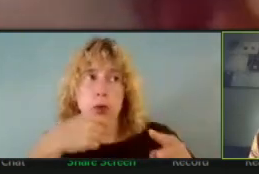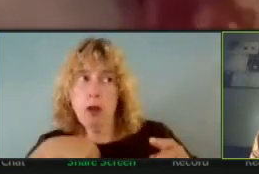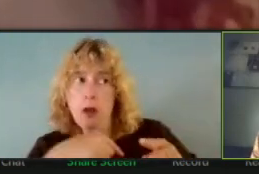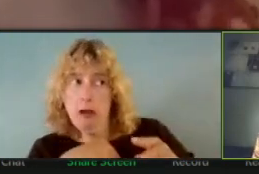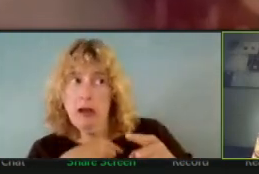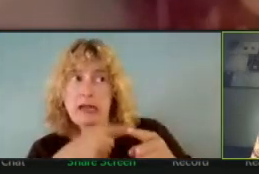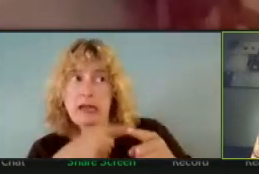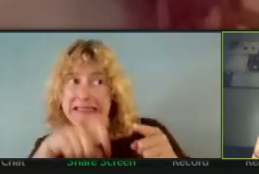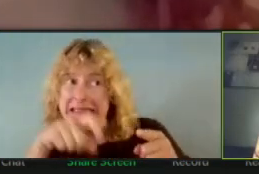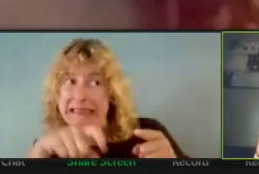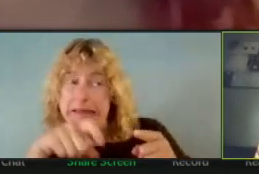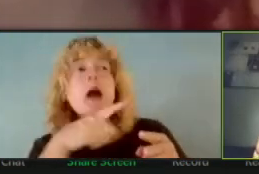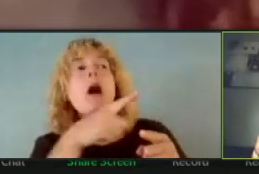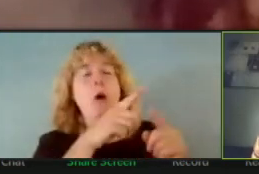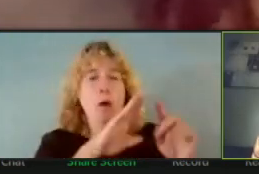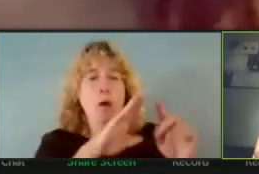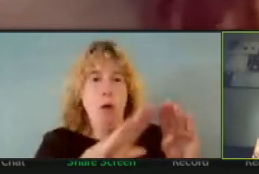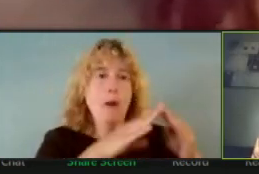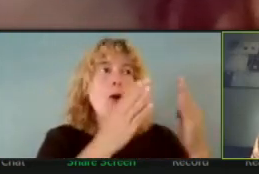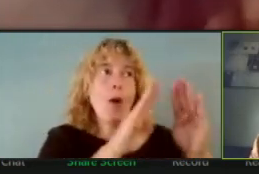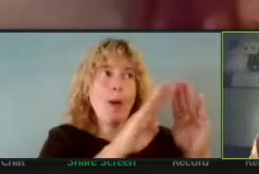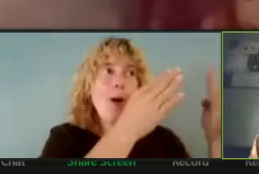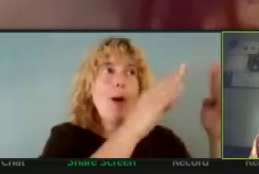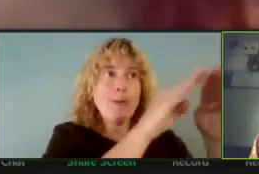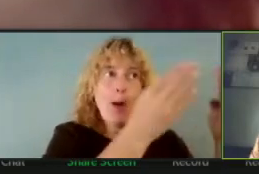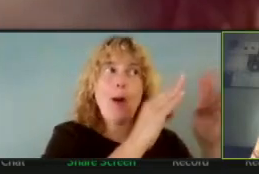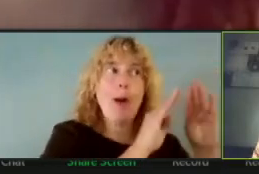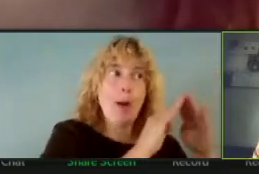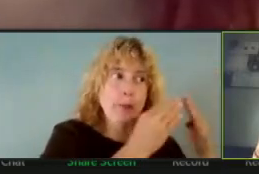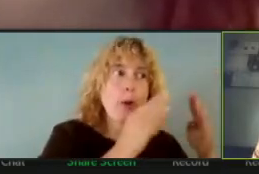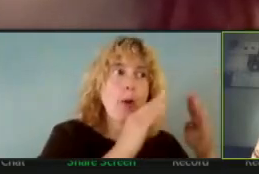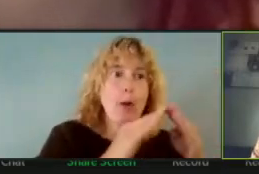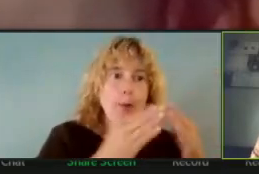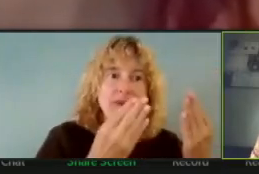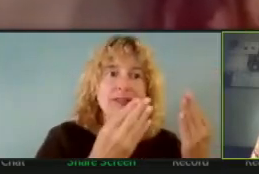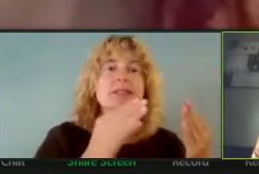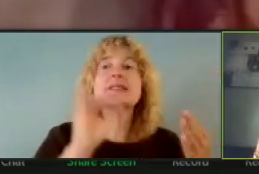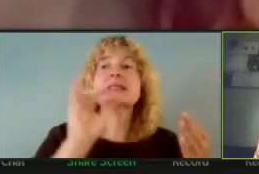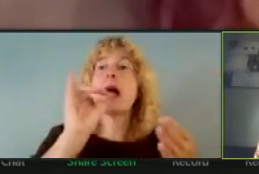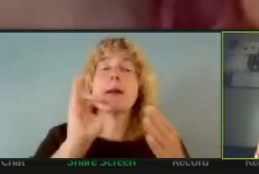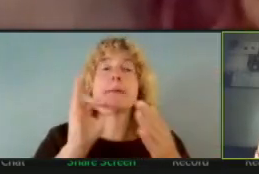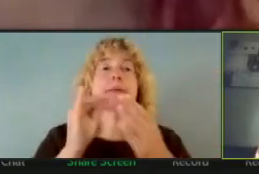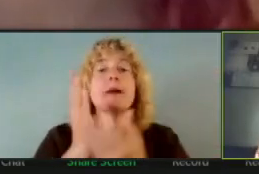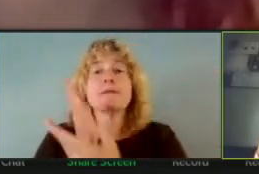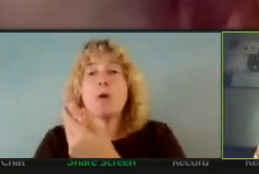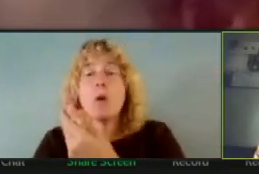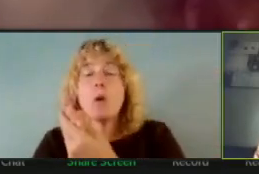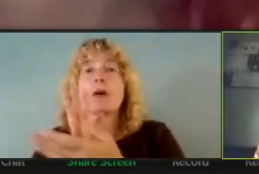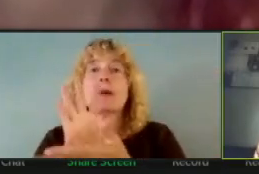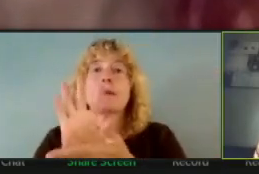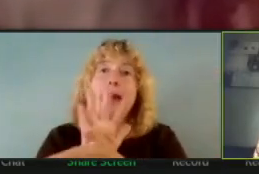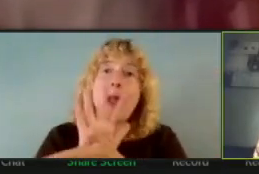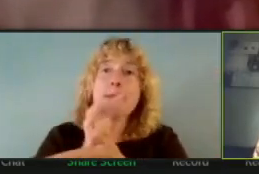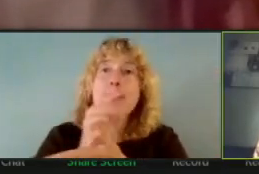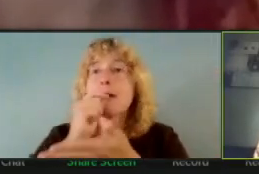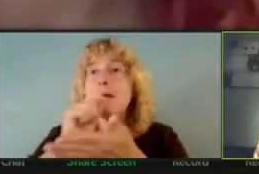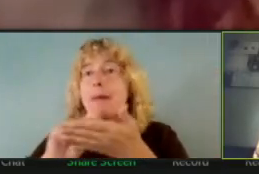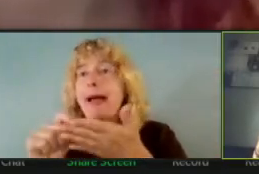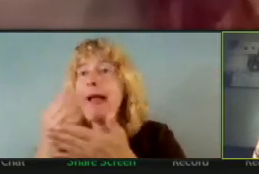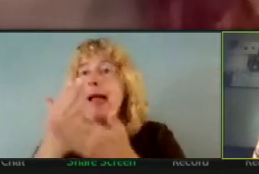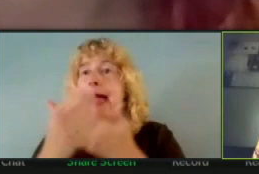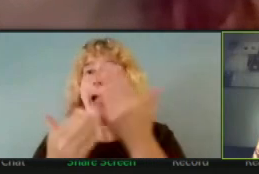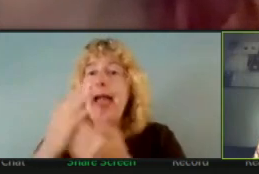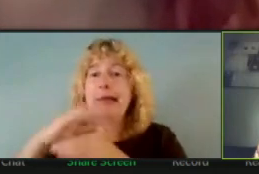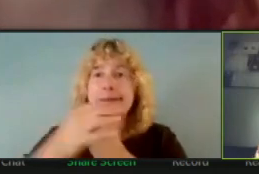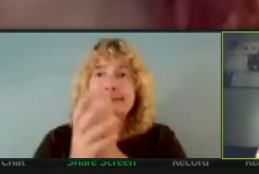hand sanitizers, doctors, physicians, and wellness checks are essential for our kids. Call your